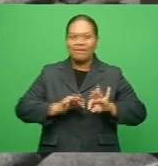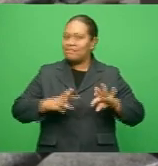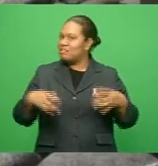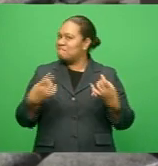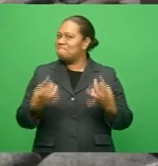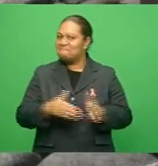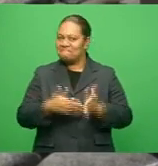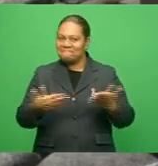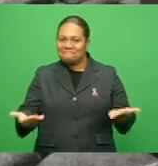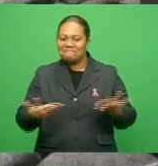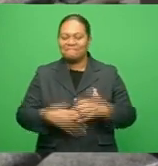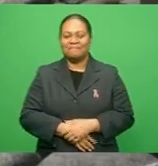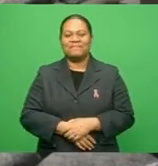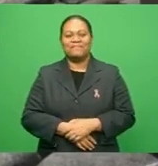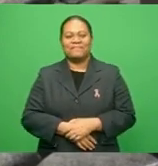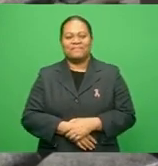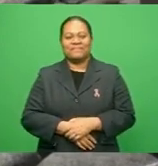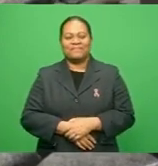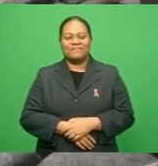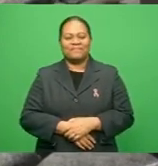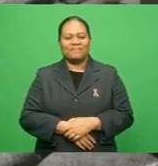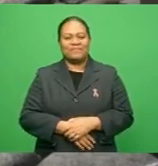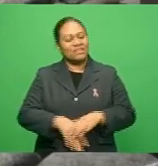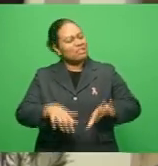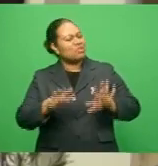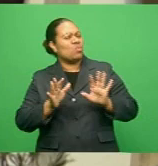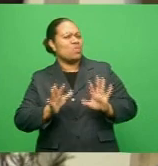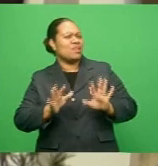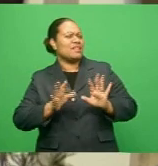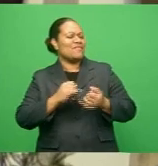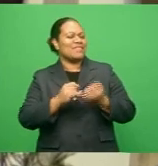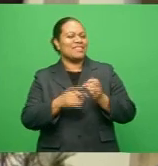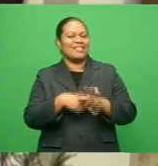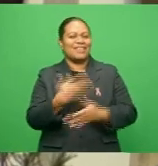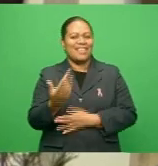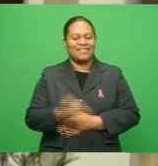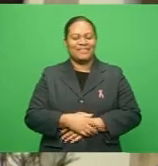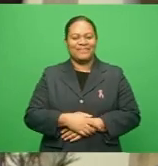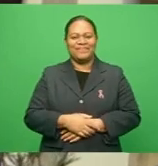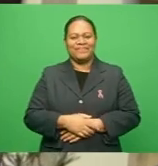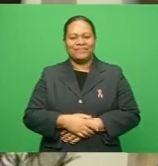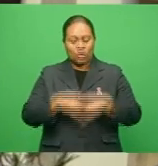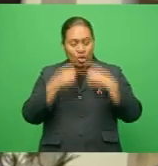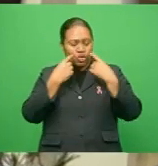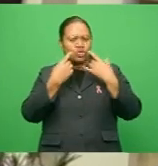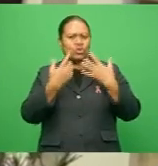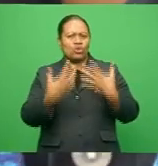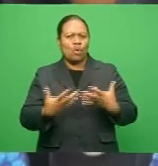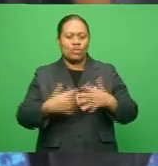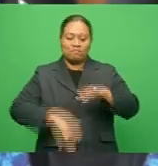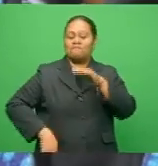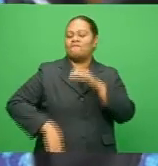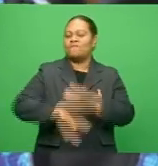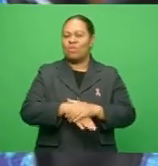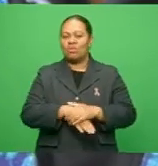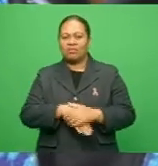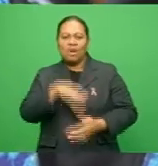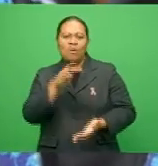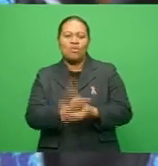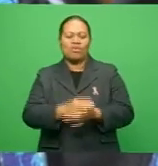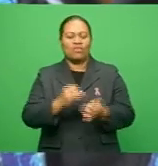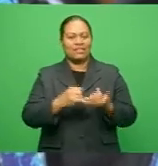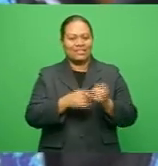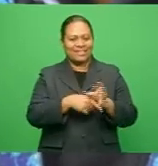ready, decoration is ready. We're just waiting for Saturday. The show has also been fully booked for Saturday